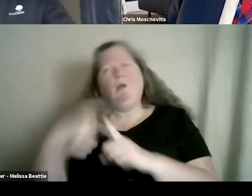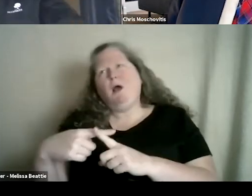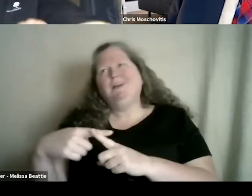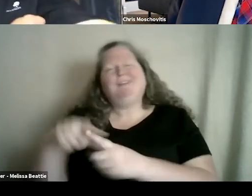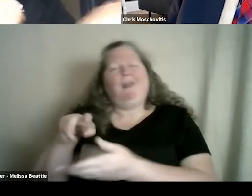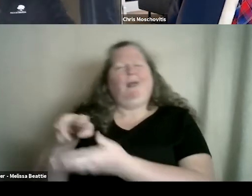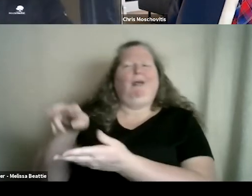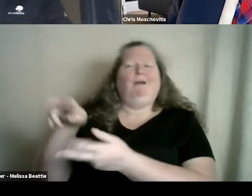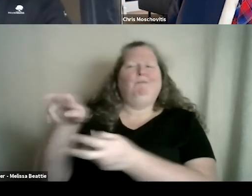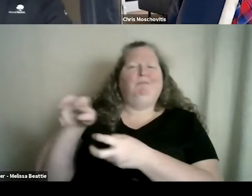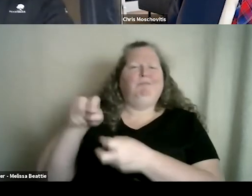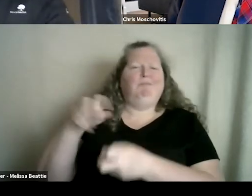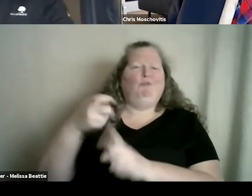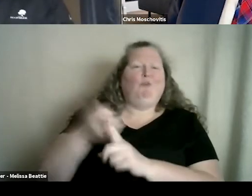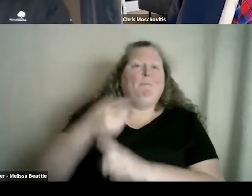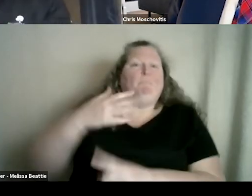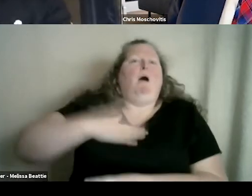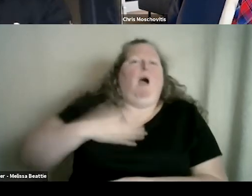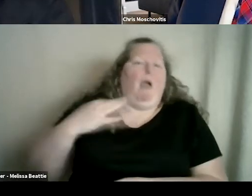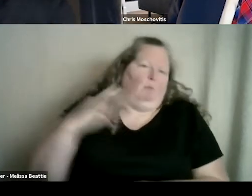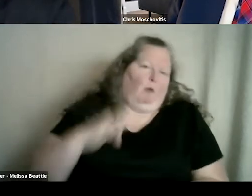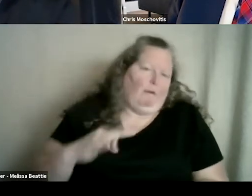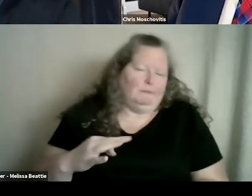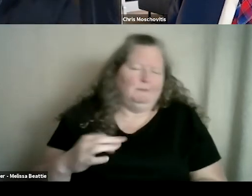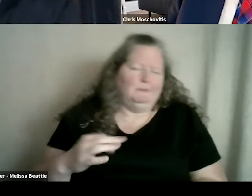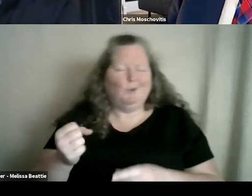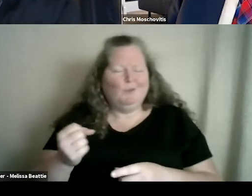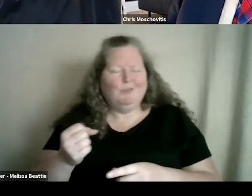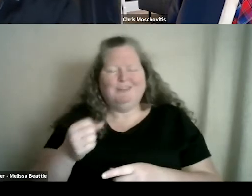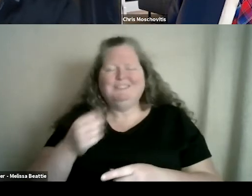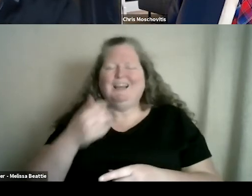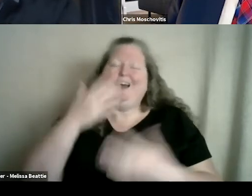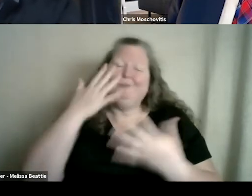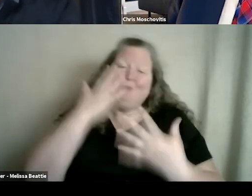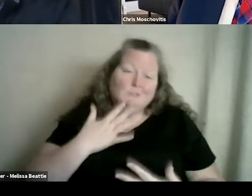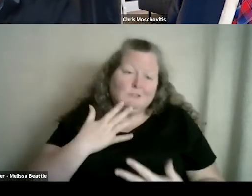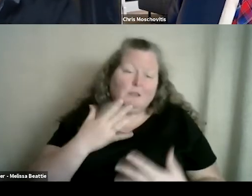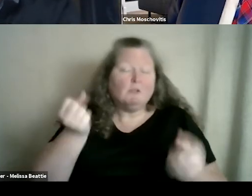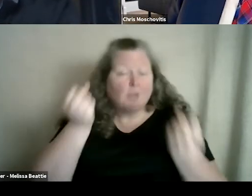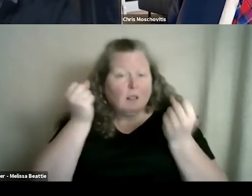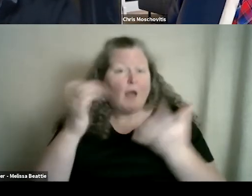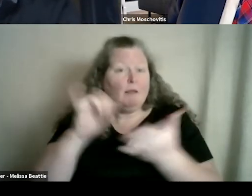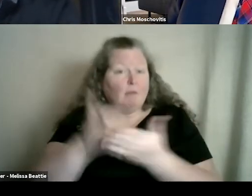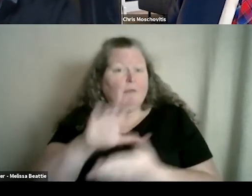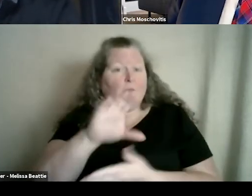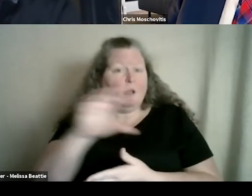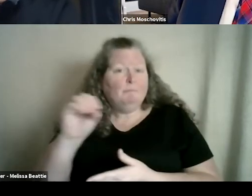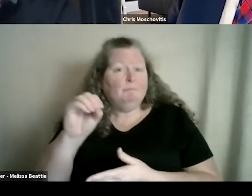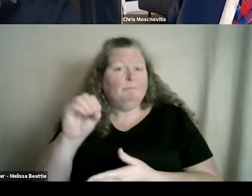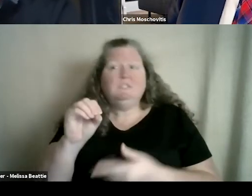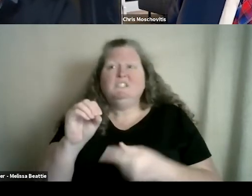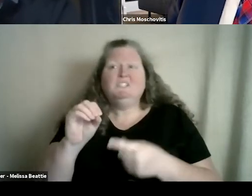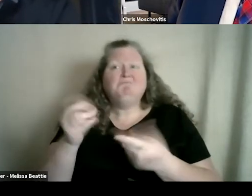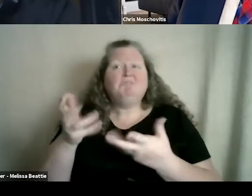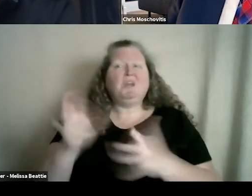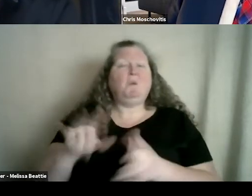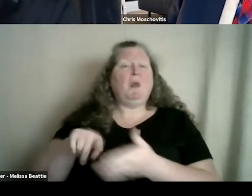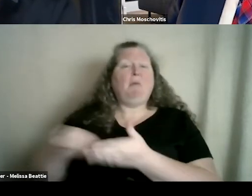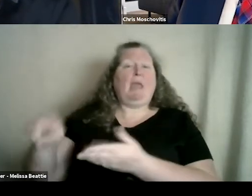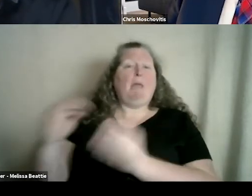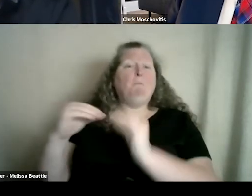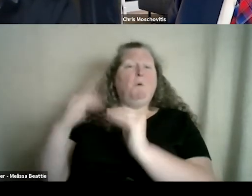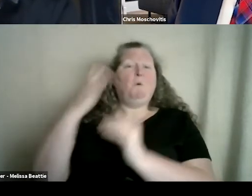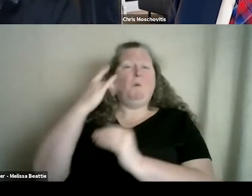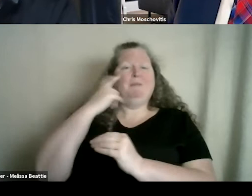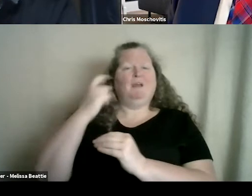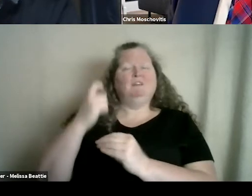of that attitude, unfortunately. The California passed CPRA just now, and it's funny